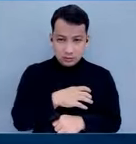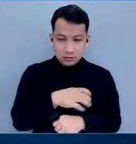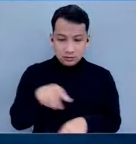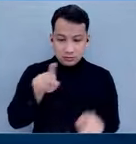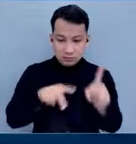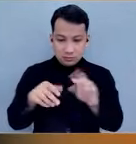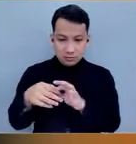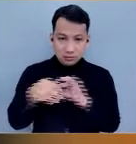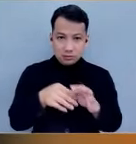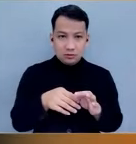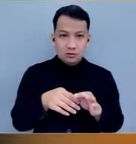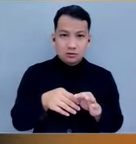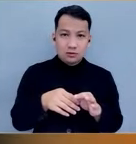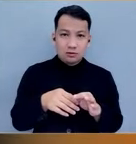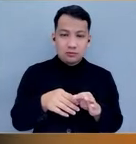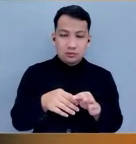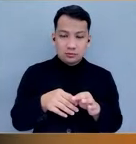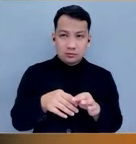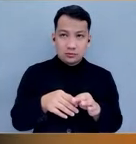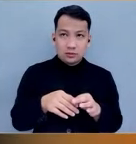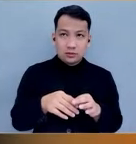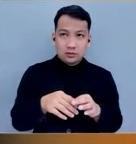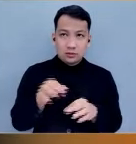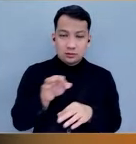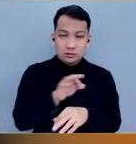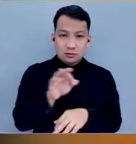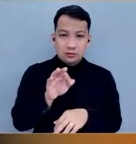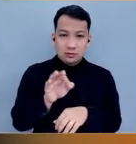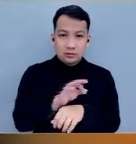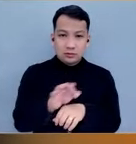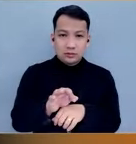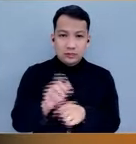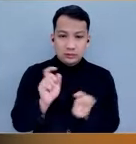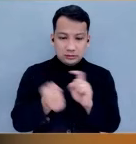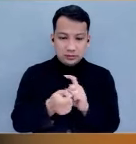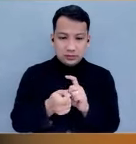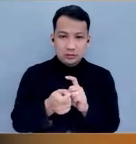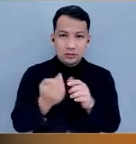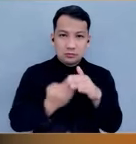the function of its constituents, that is amending the basic law,